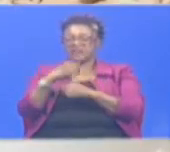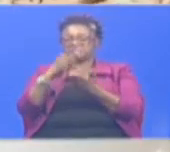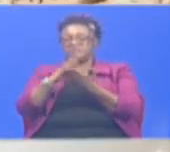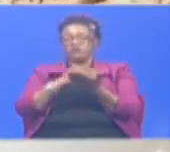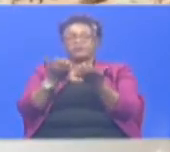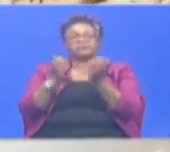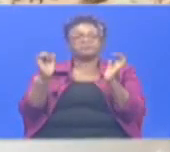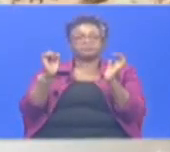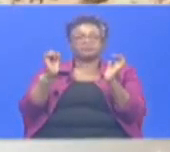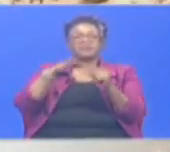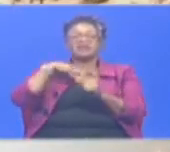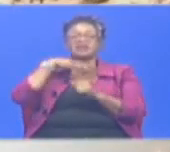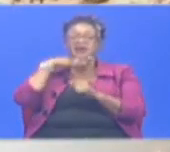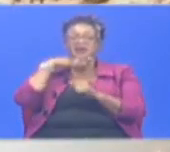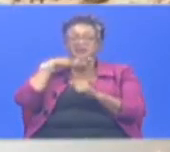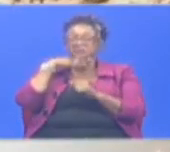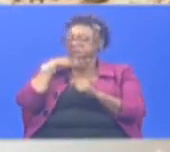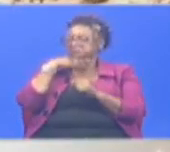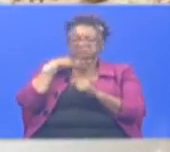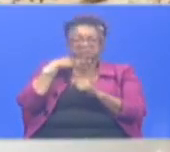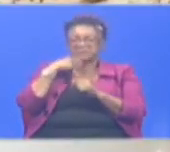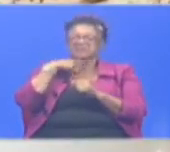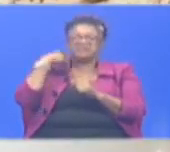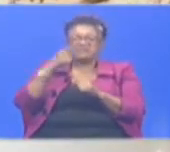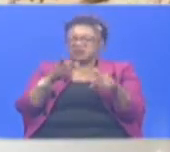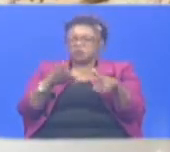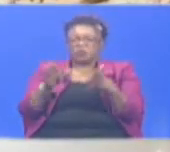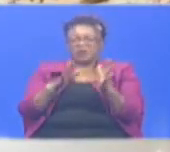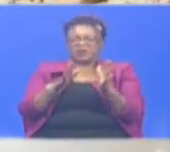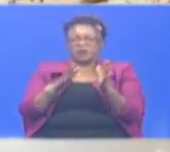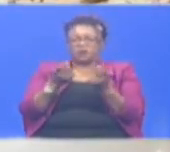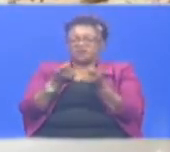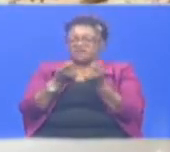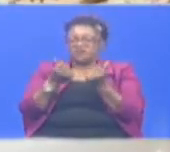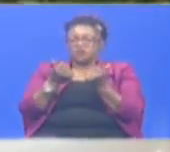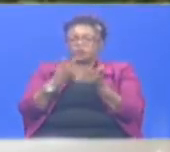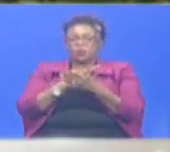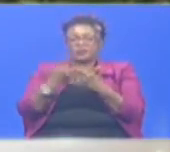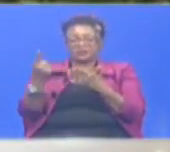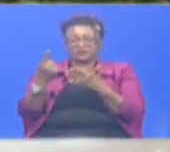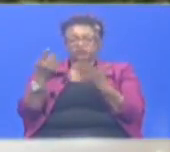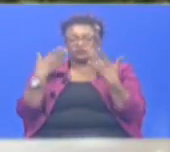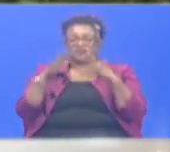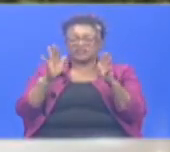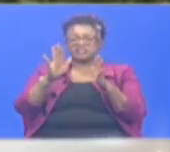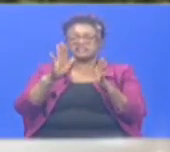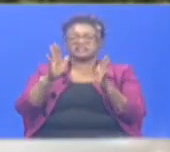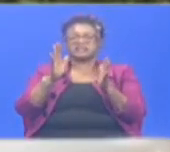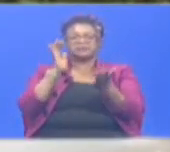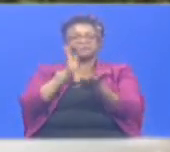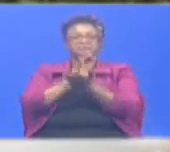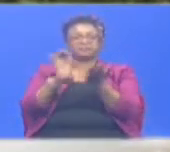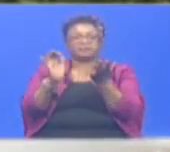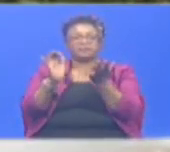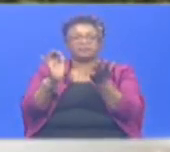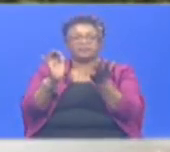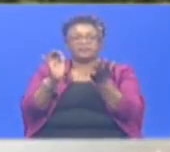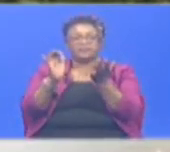He died in unclear circumstances, with only a few weeks to finish his sentence. Waleo.